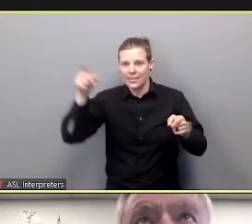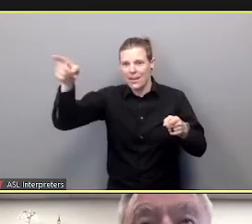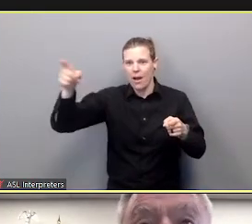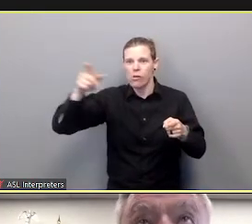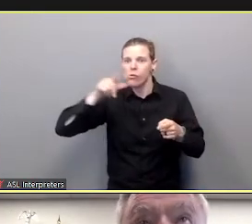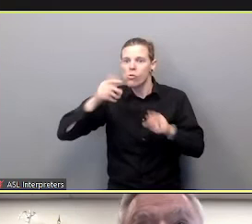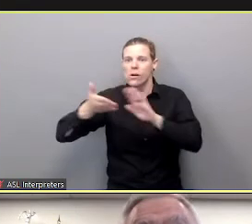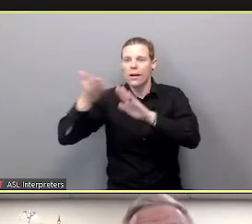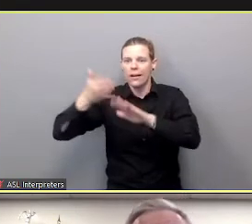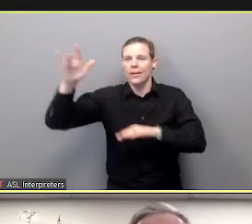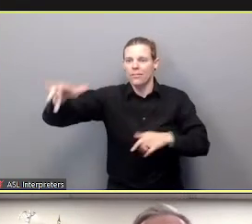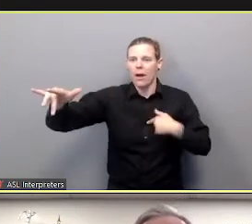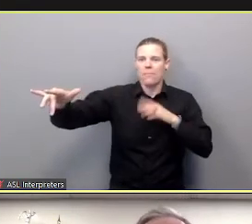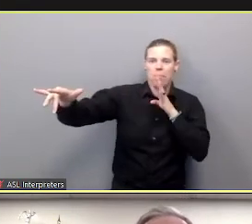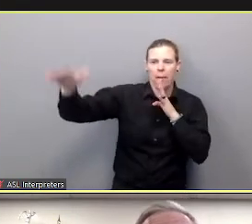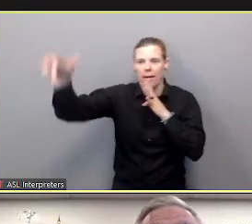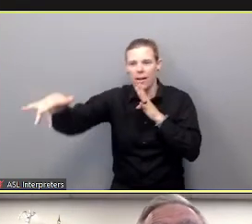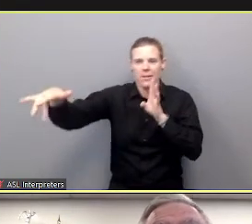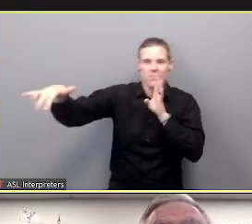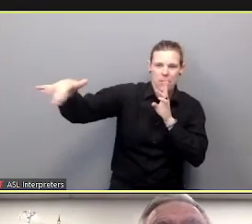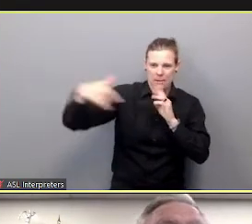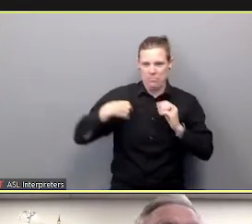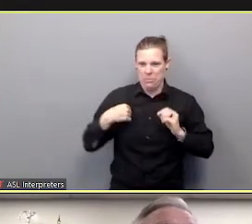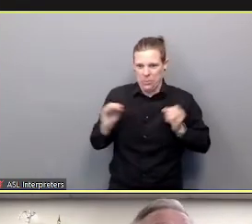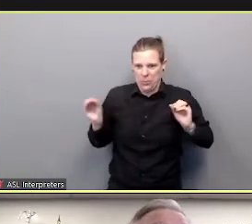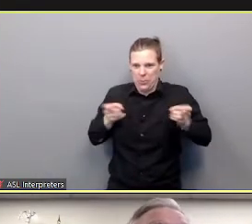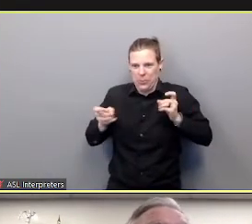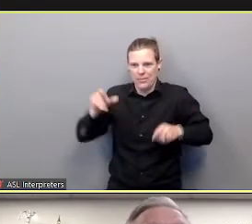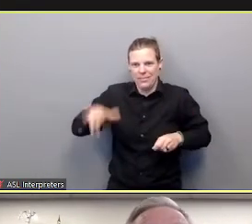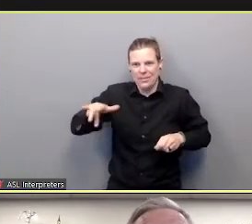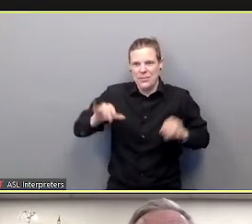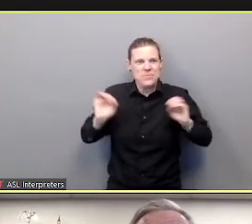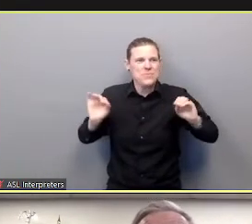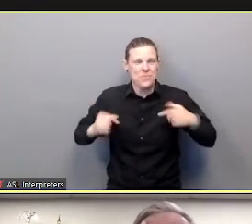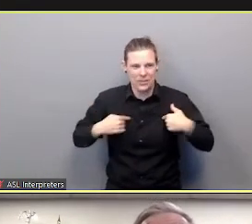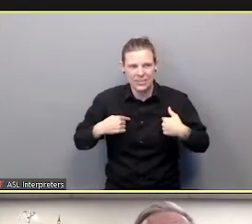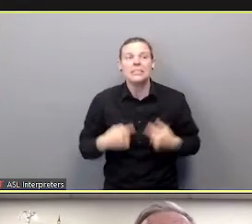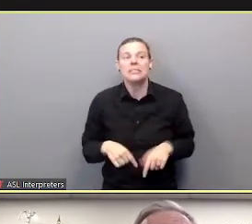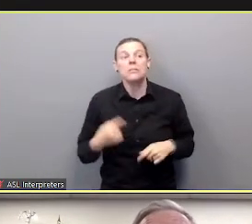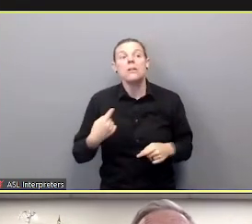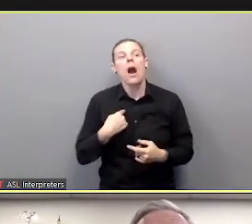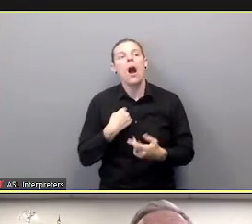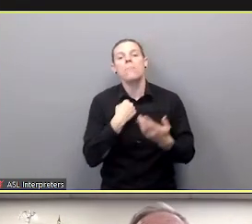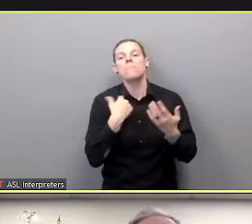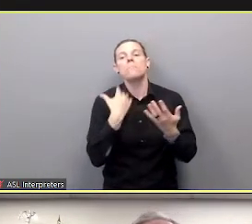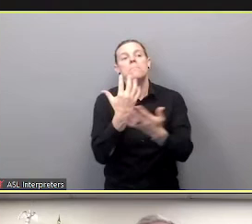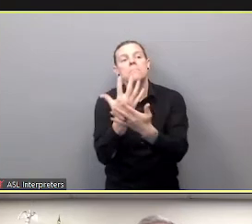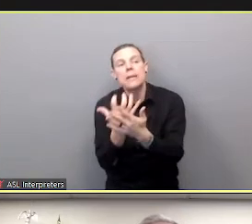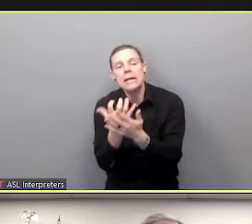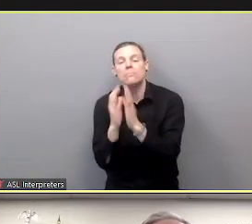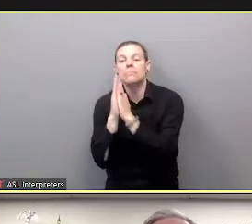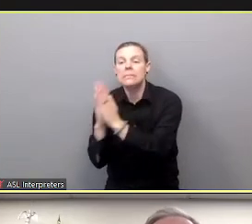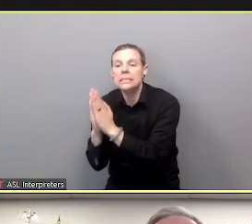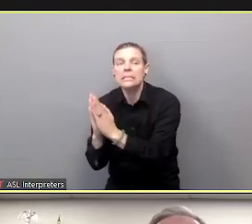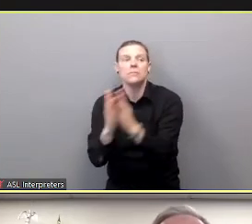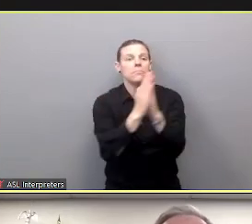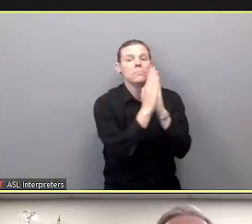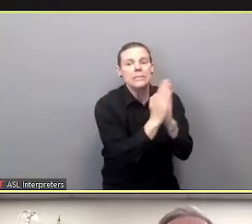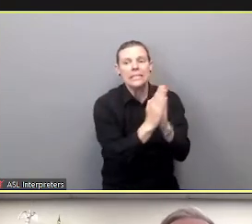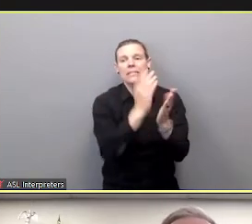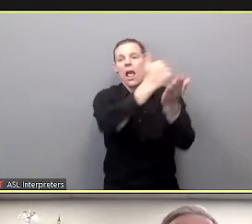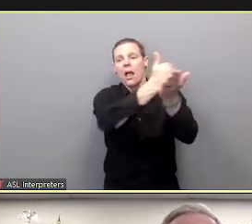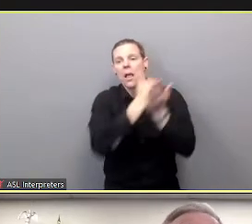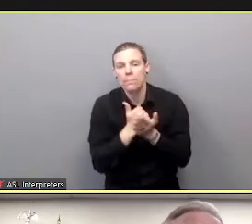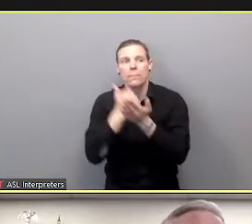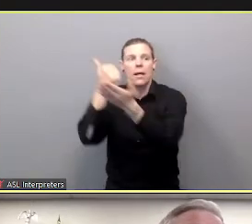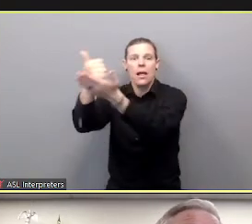additional providers to help us give vaccines. As we move into the booster phase of this, COVID vaccination